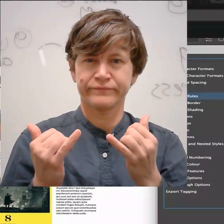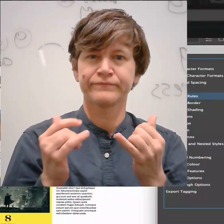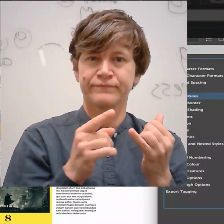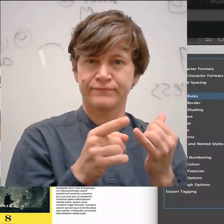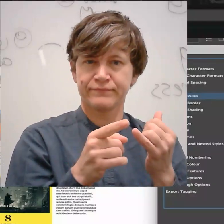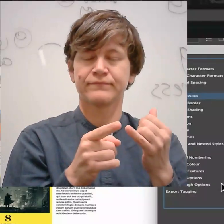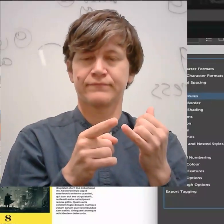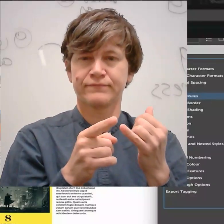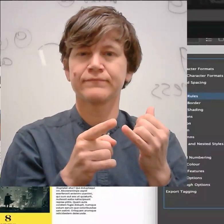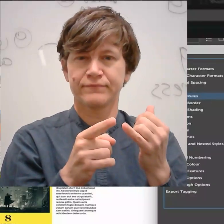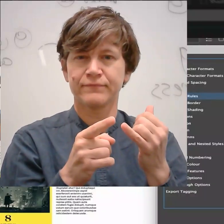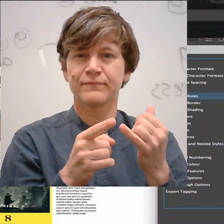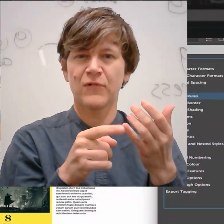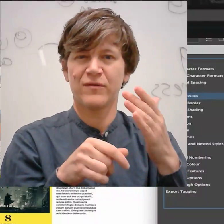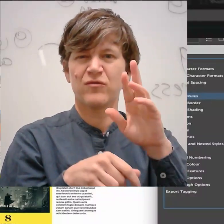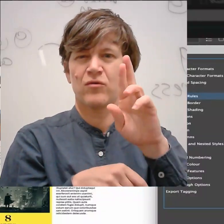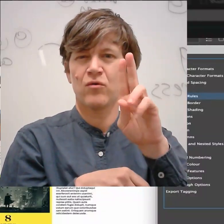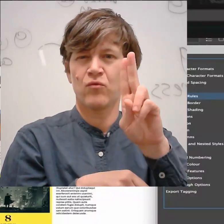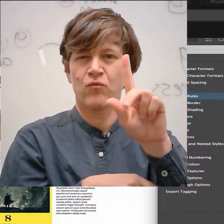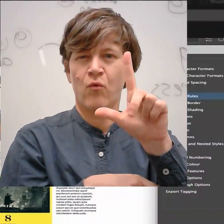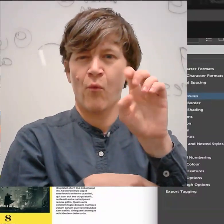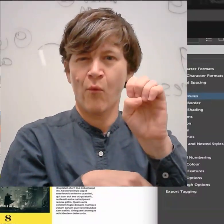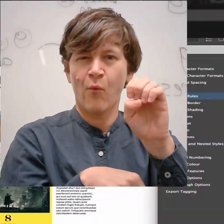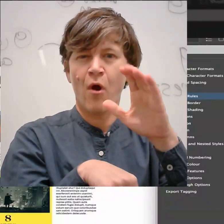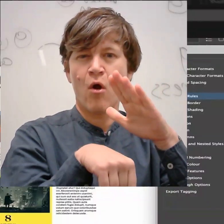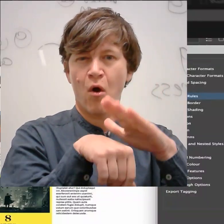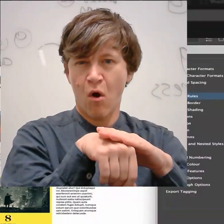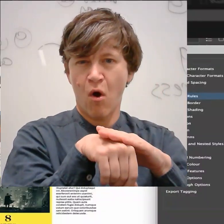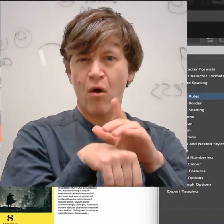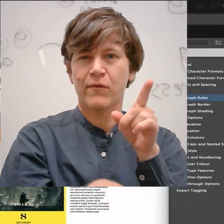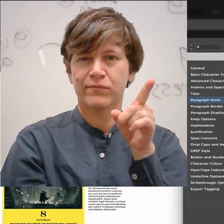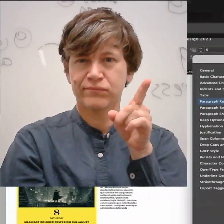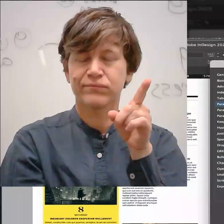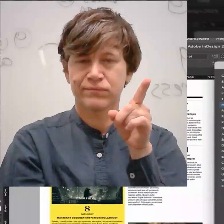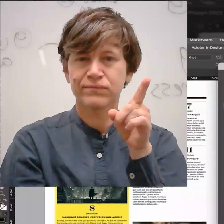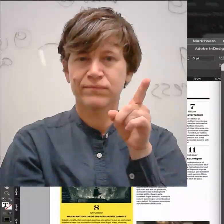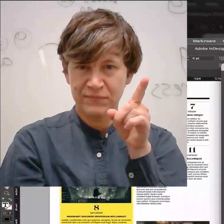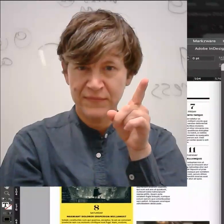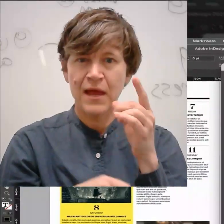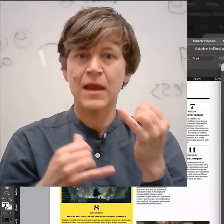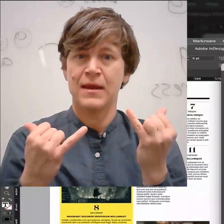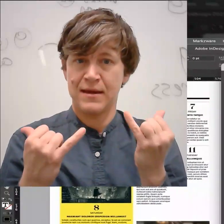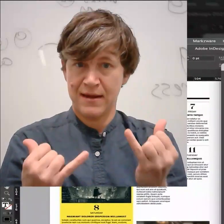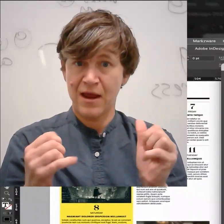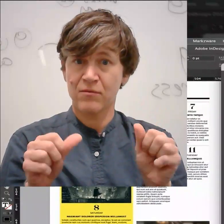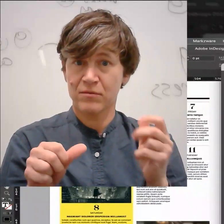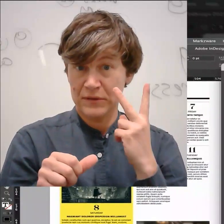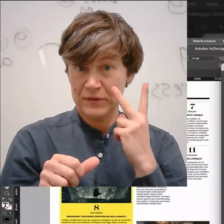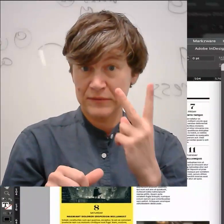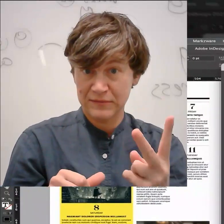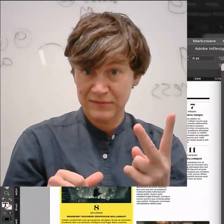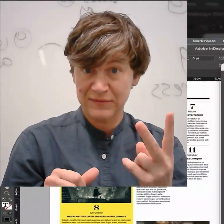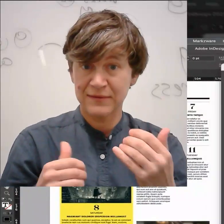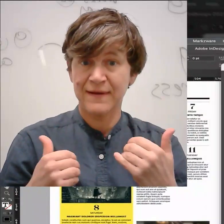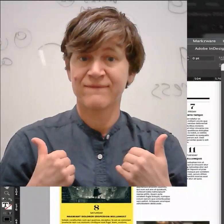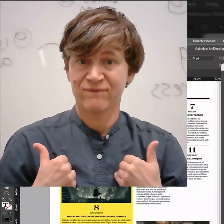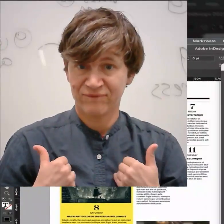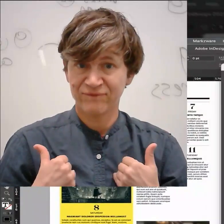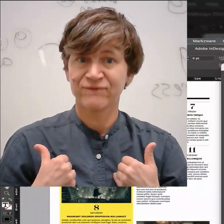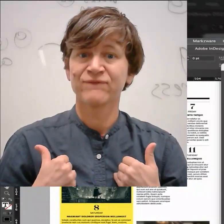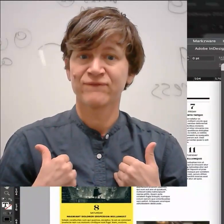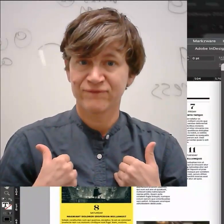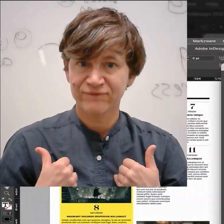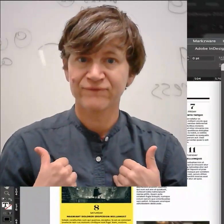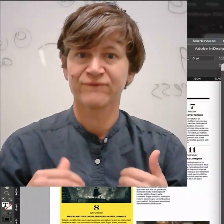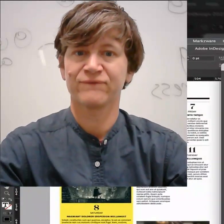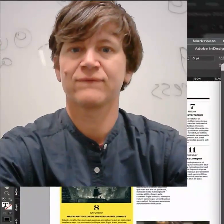turn on the rule. I have my preview checked, and you can see that we now get a thin